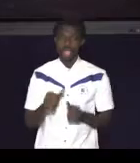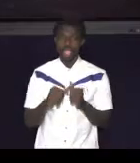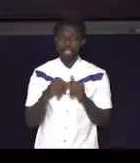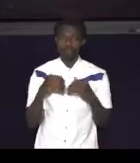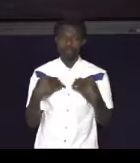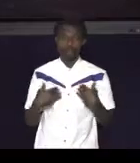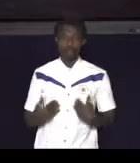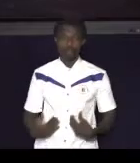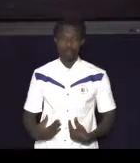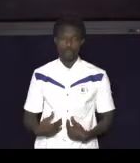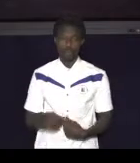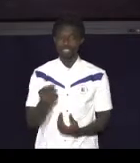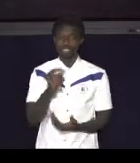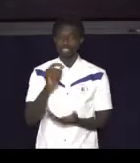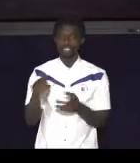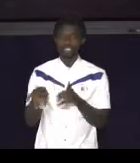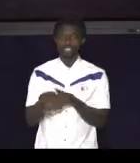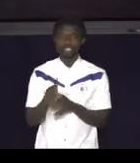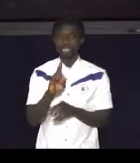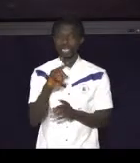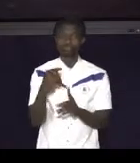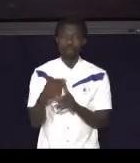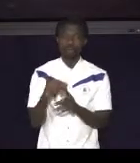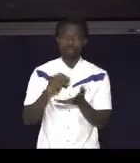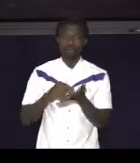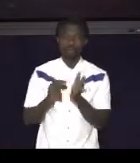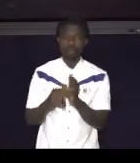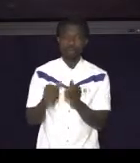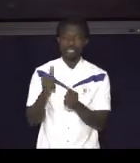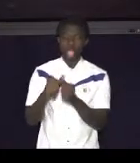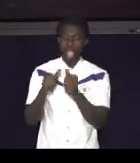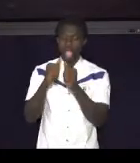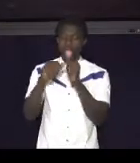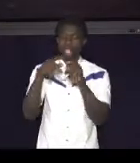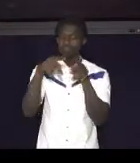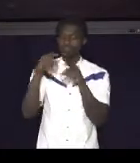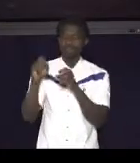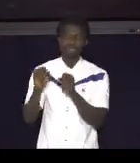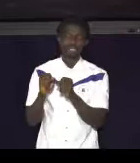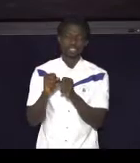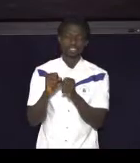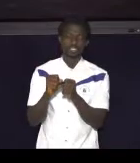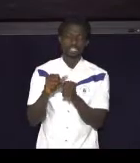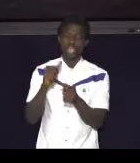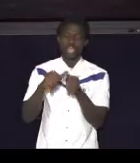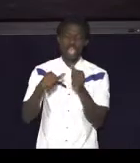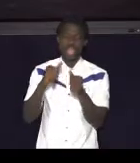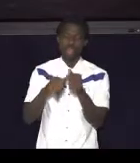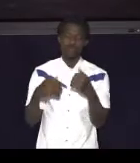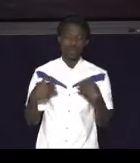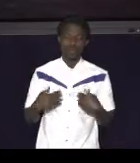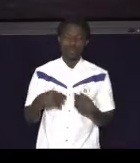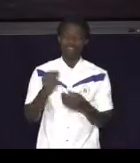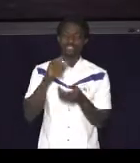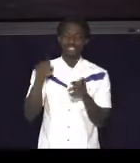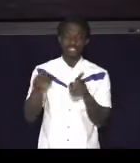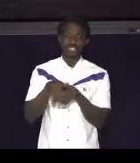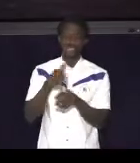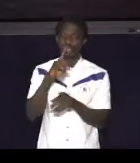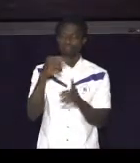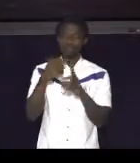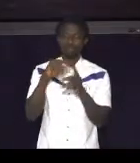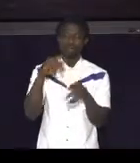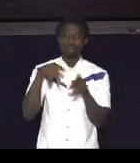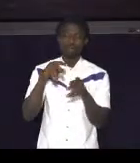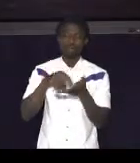Everybody, written as one word, means every person. Everybody, written as one word,